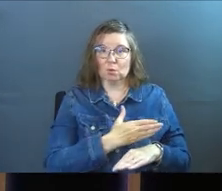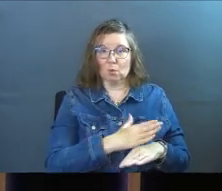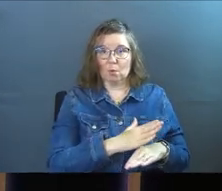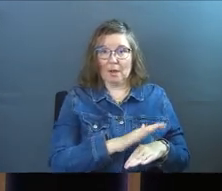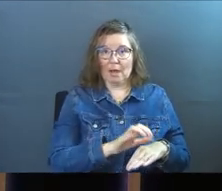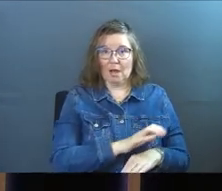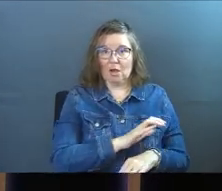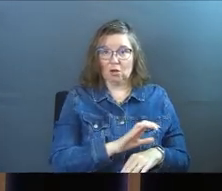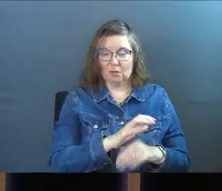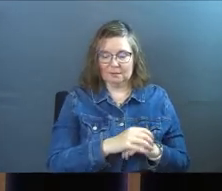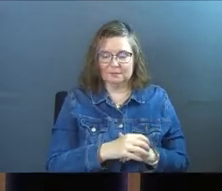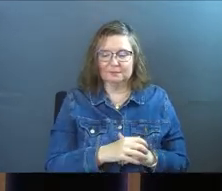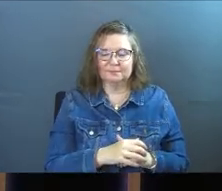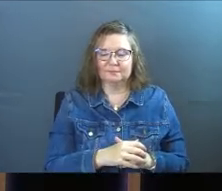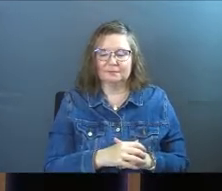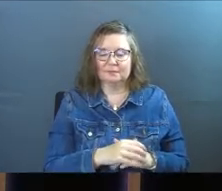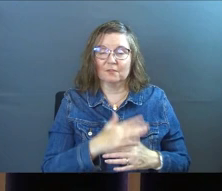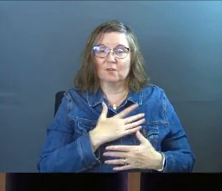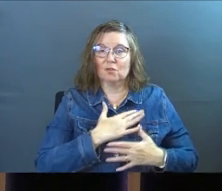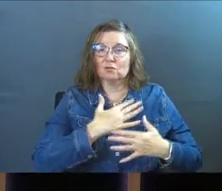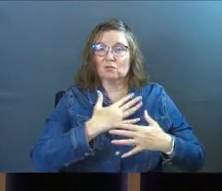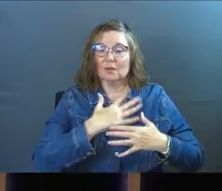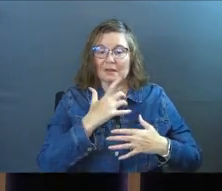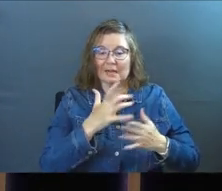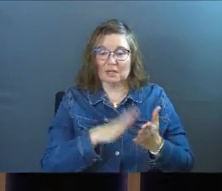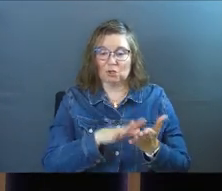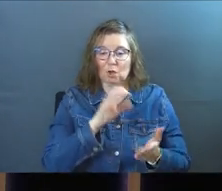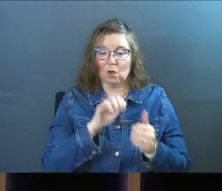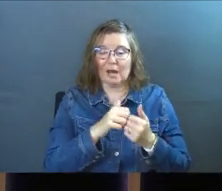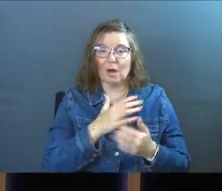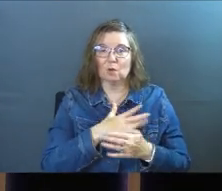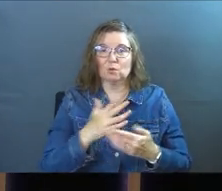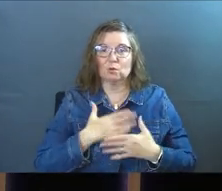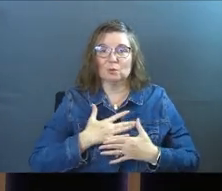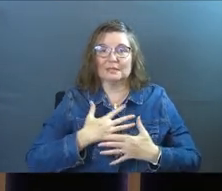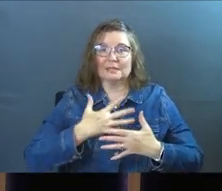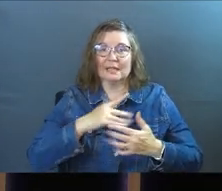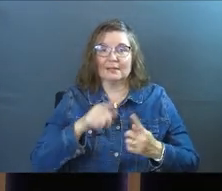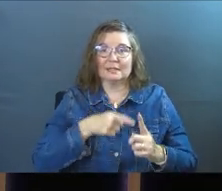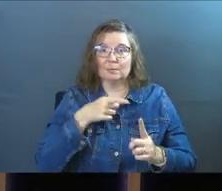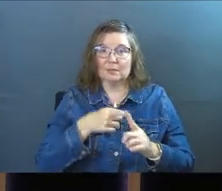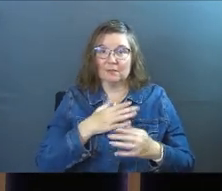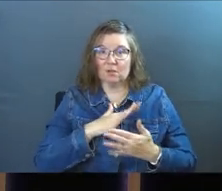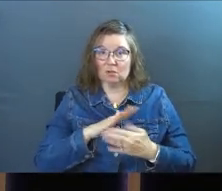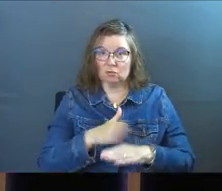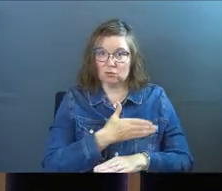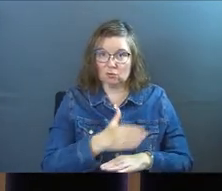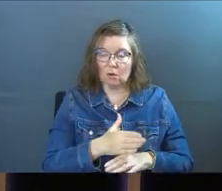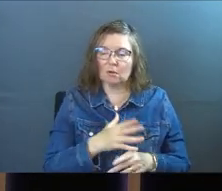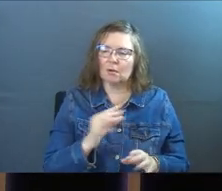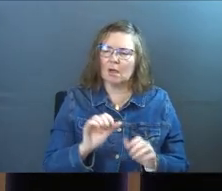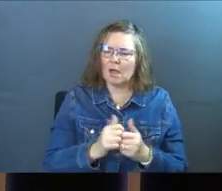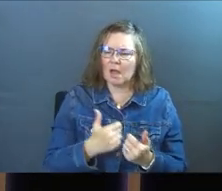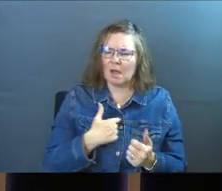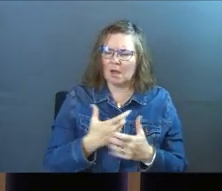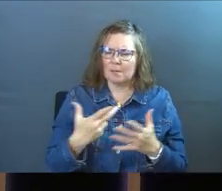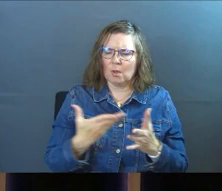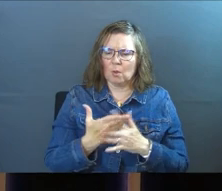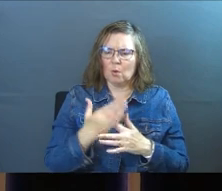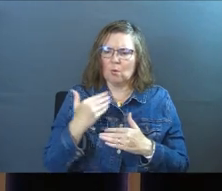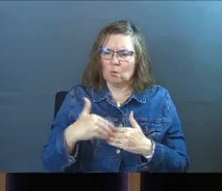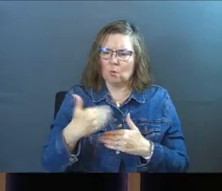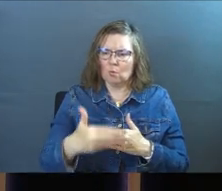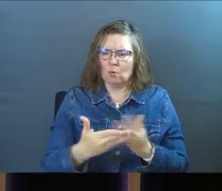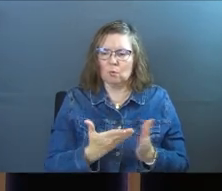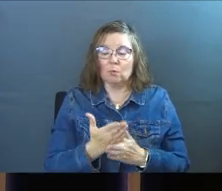master, because the choir needs to learn how to sing this particular song. And again, like, how far through this